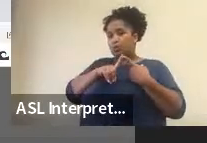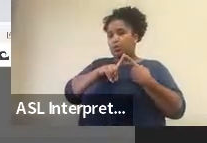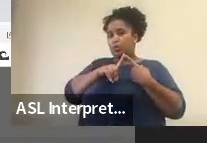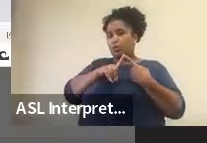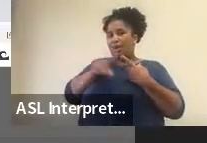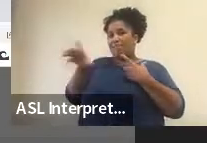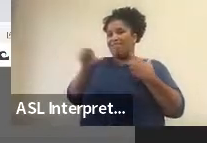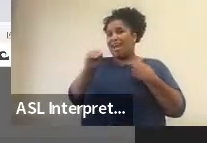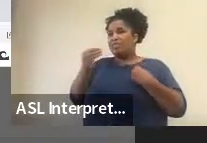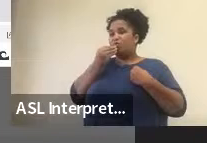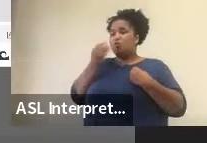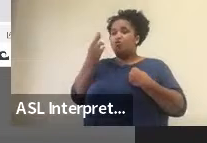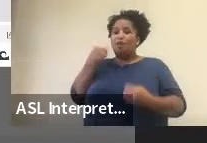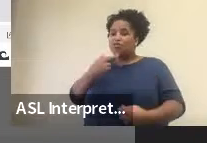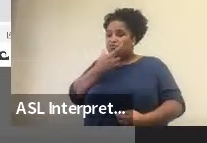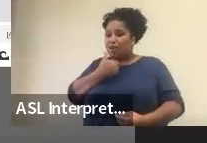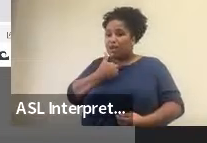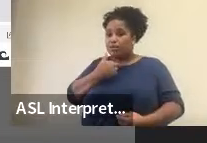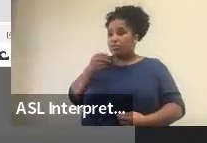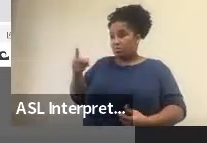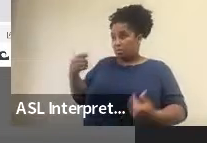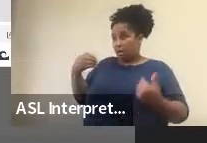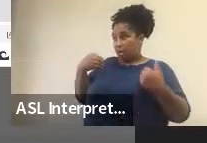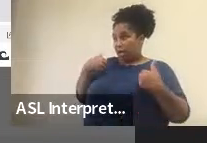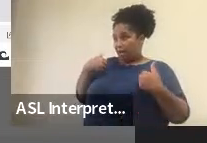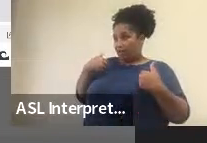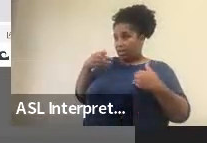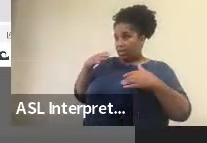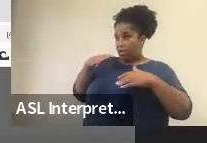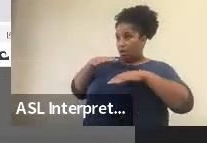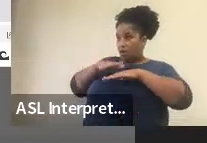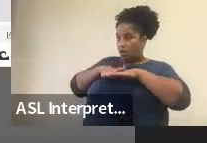fast food restaurants, saying, would you have this sitting on your